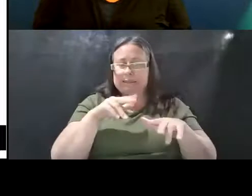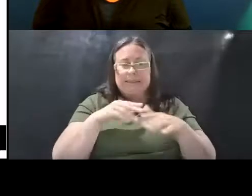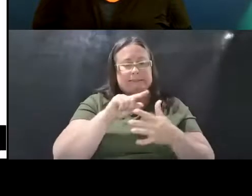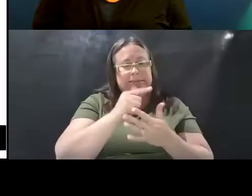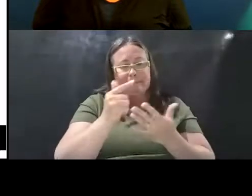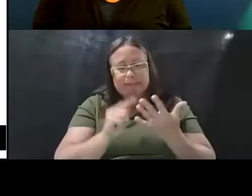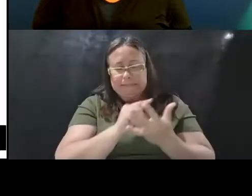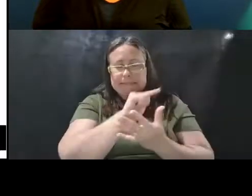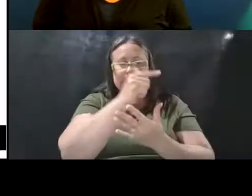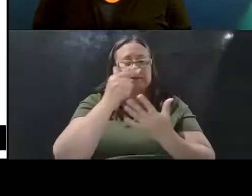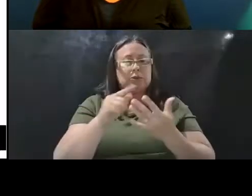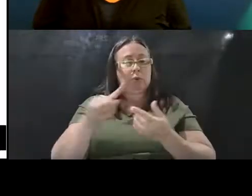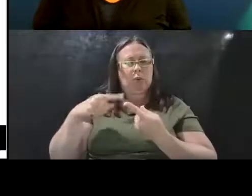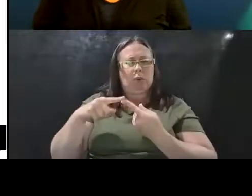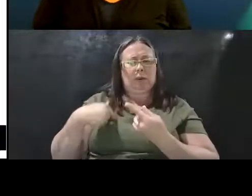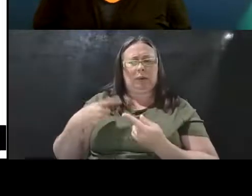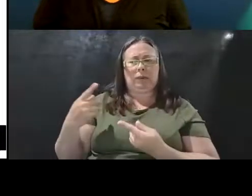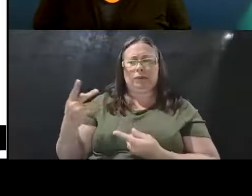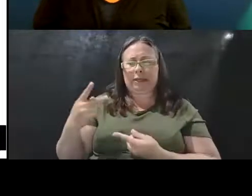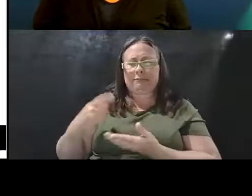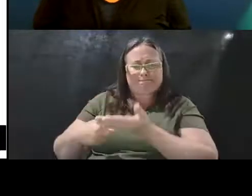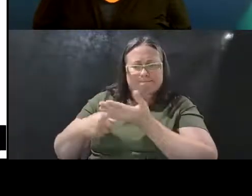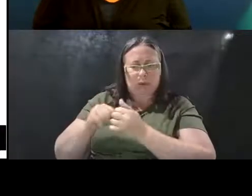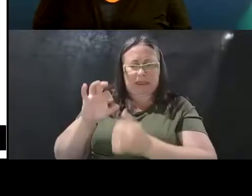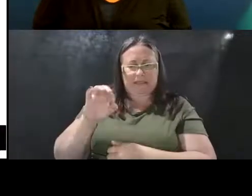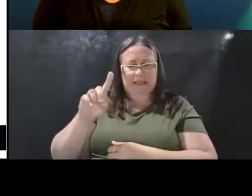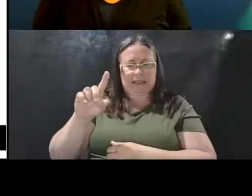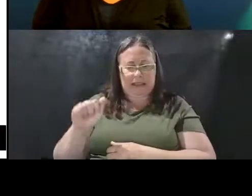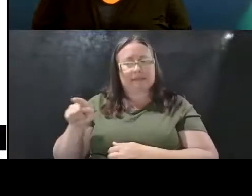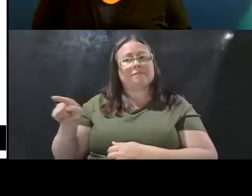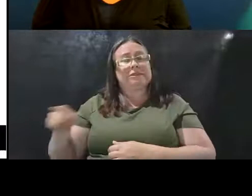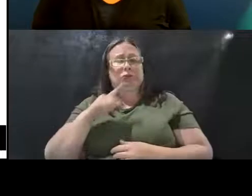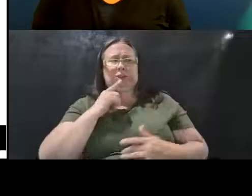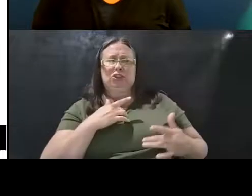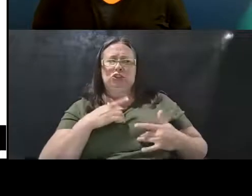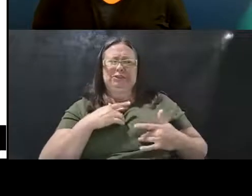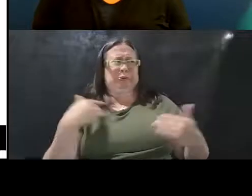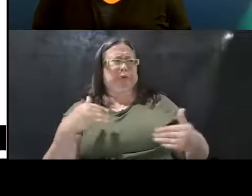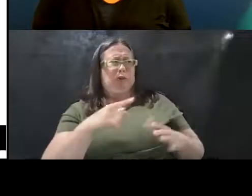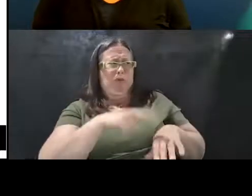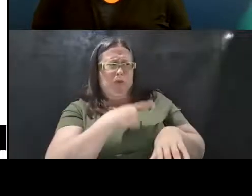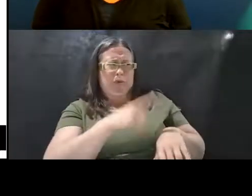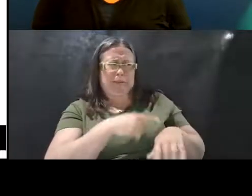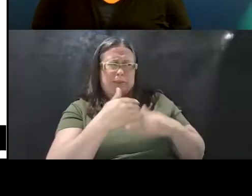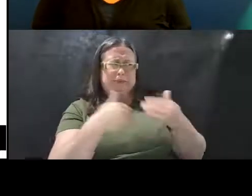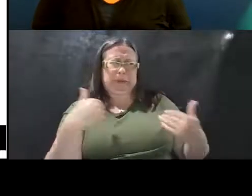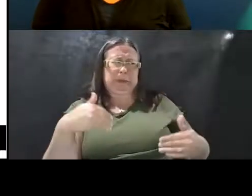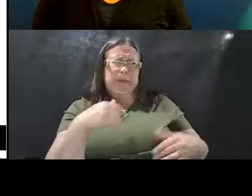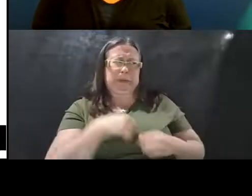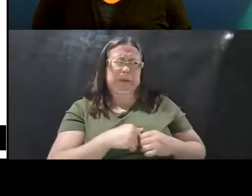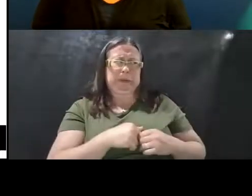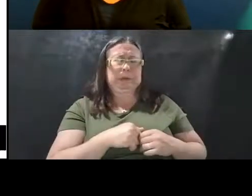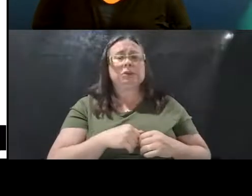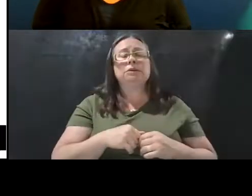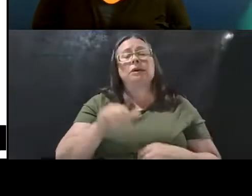initiated conversations with the FDA, they were very concerned about the length of this whole process. So with